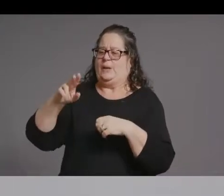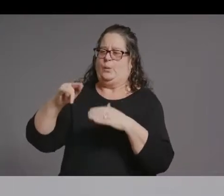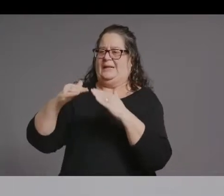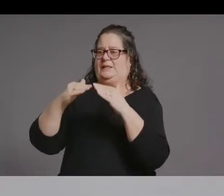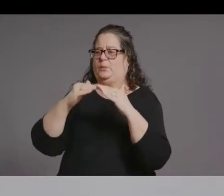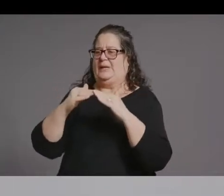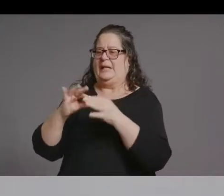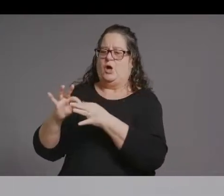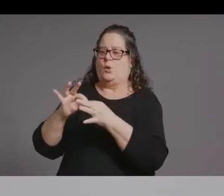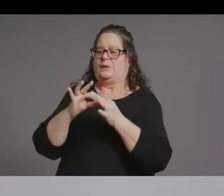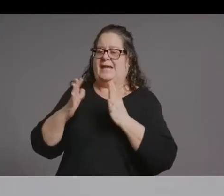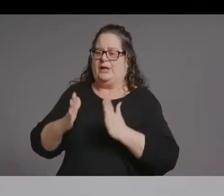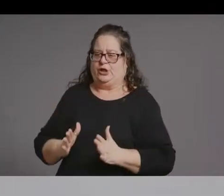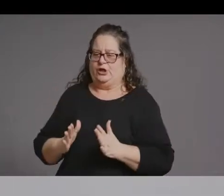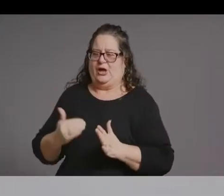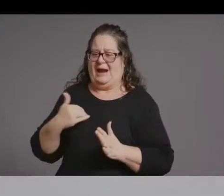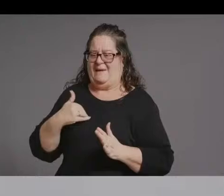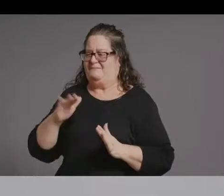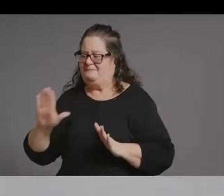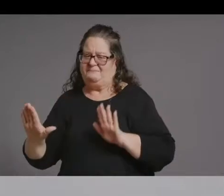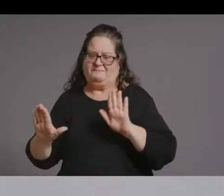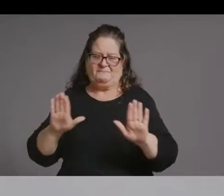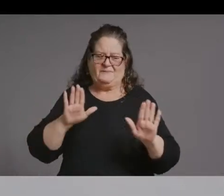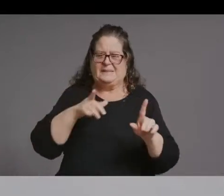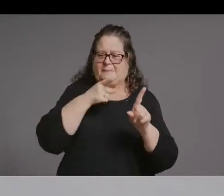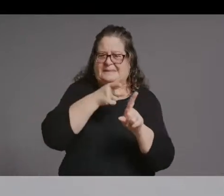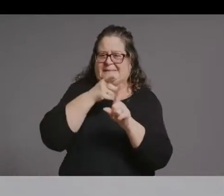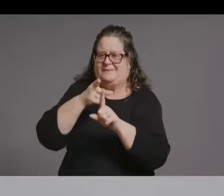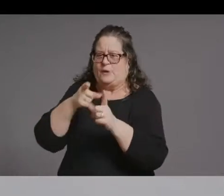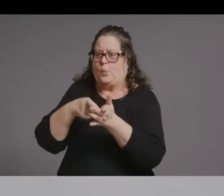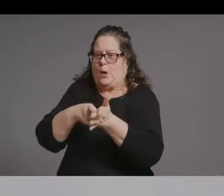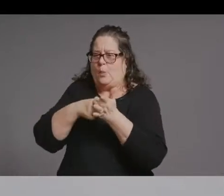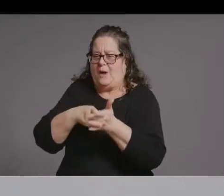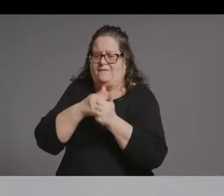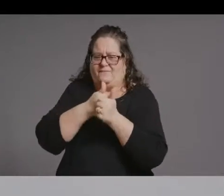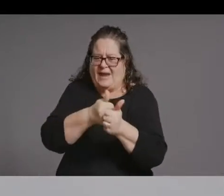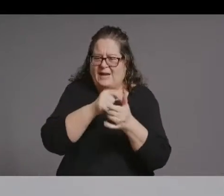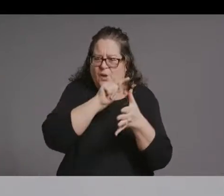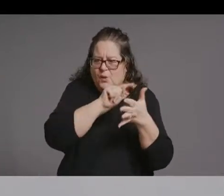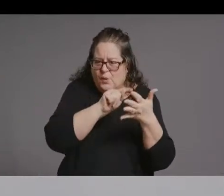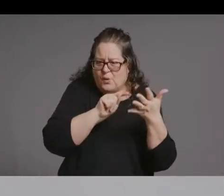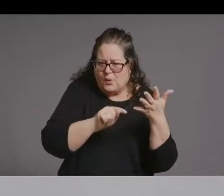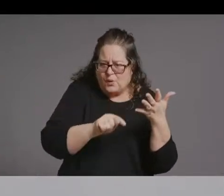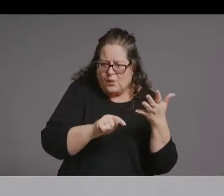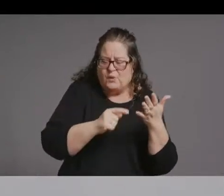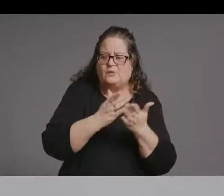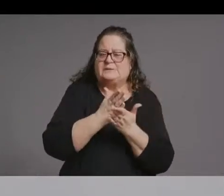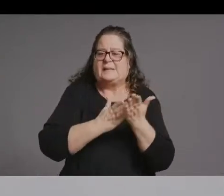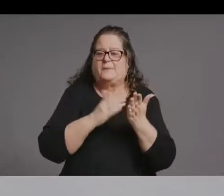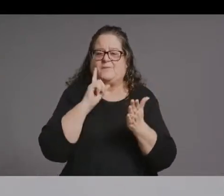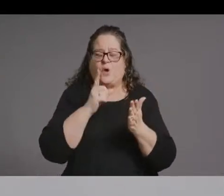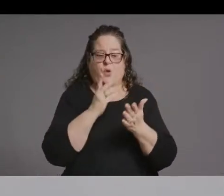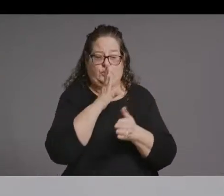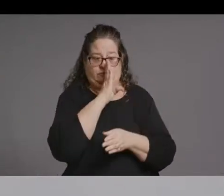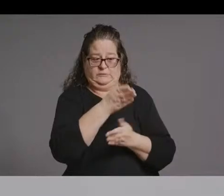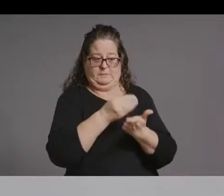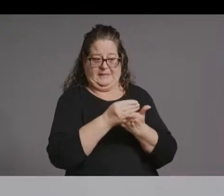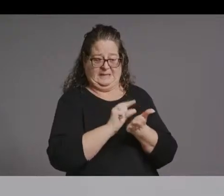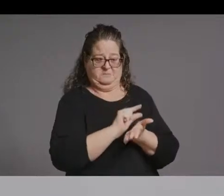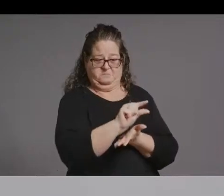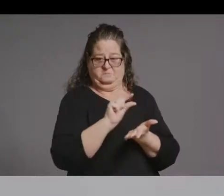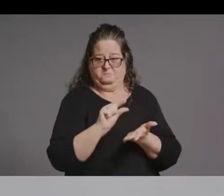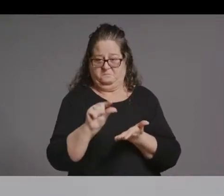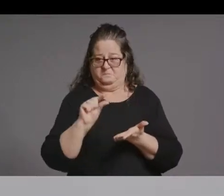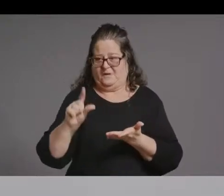to go out to the community directly. Great, thank you. You're welcome. And our last question is from Allison